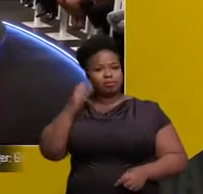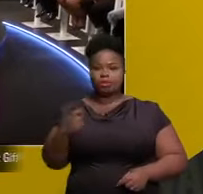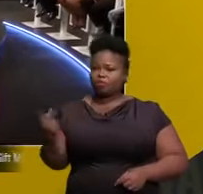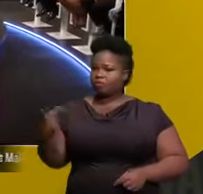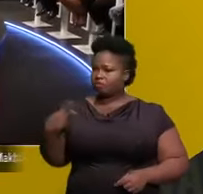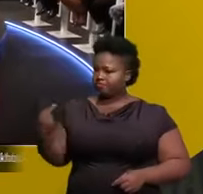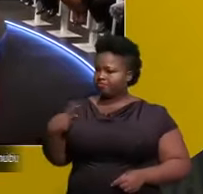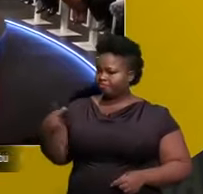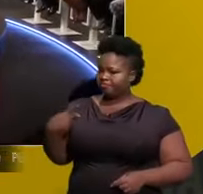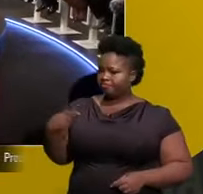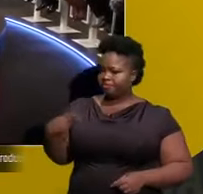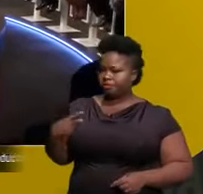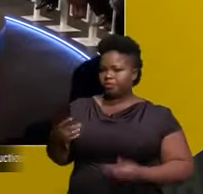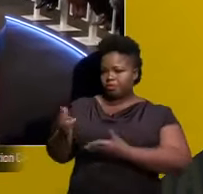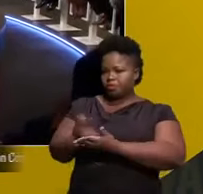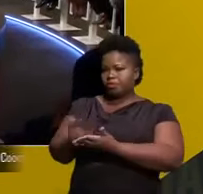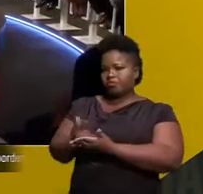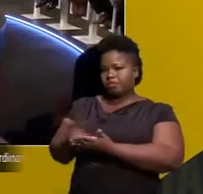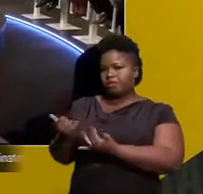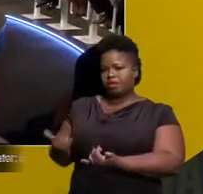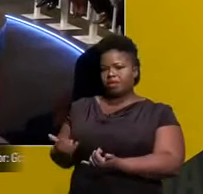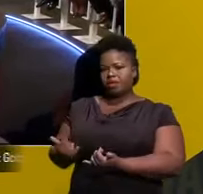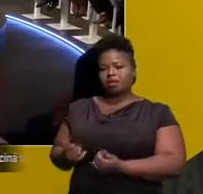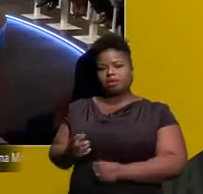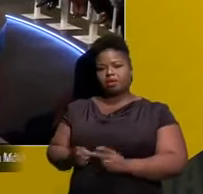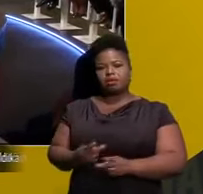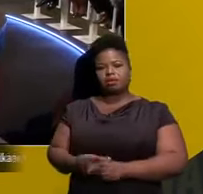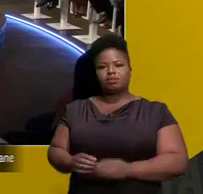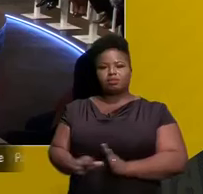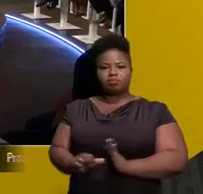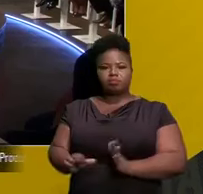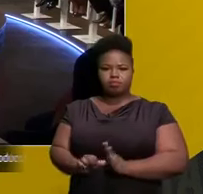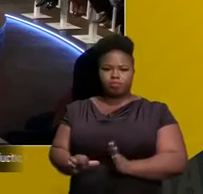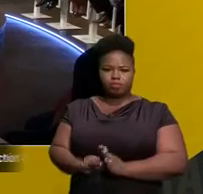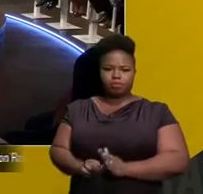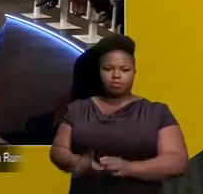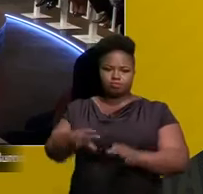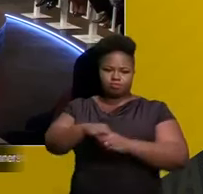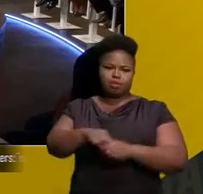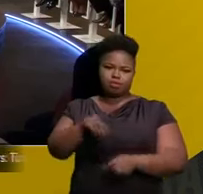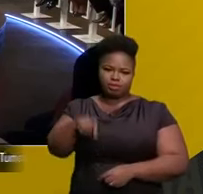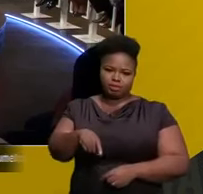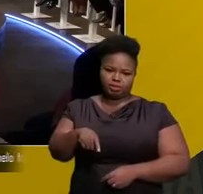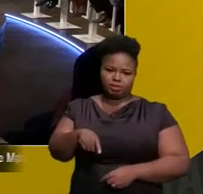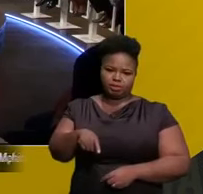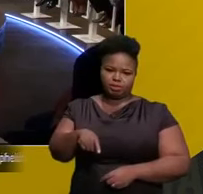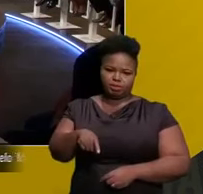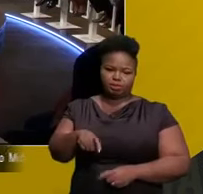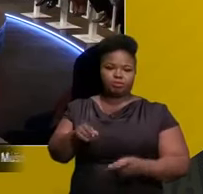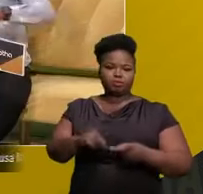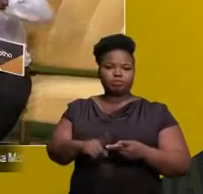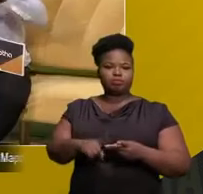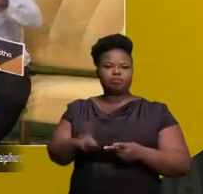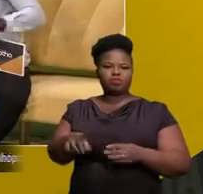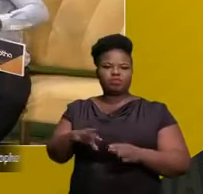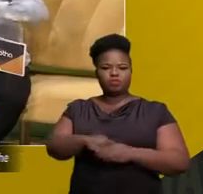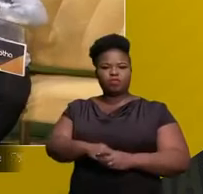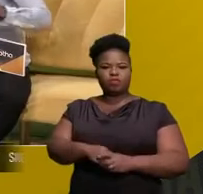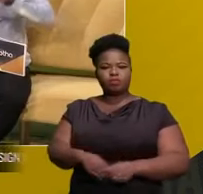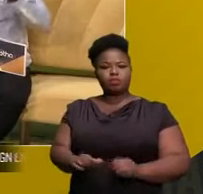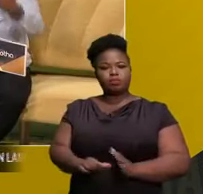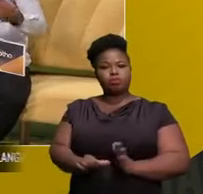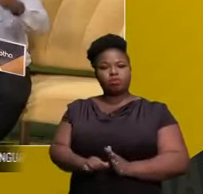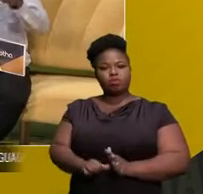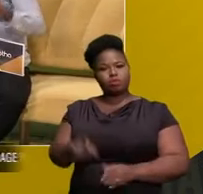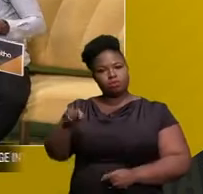yourself and I in the College of School and Jamatabash, Uguti. Kubalekile to be involved. Kubalekile to be involved. It's very important for you